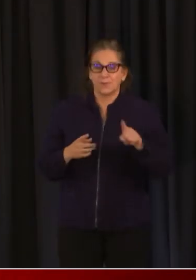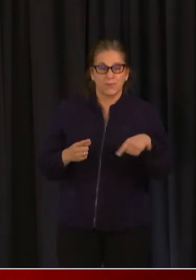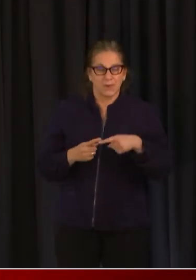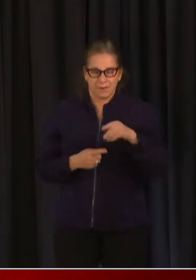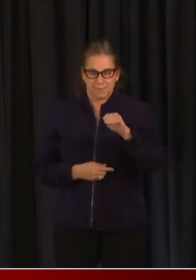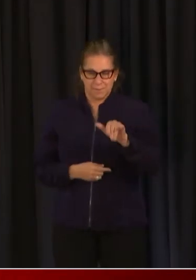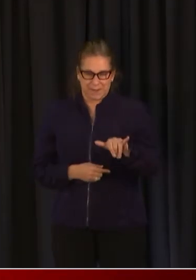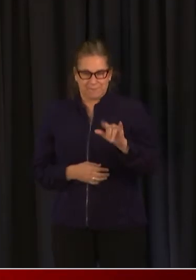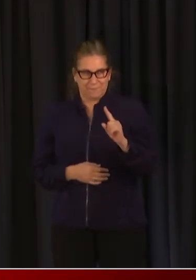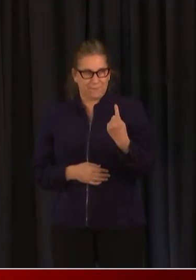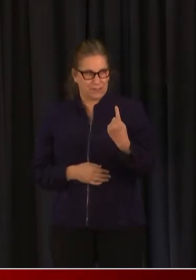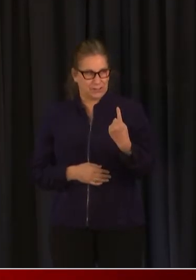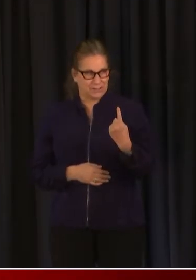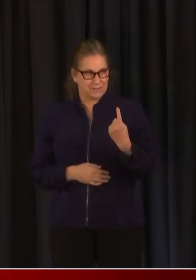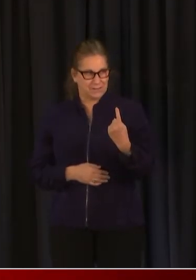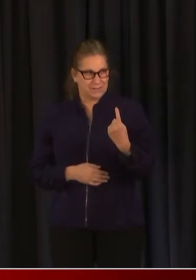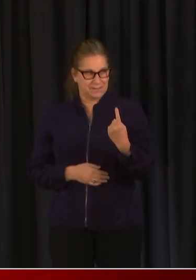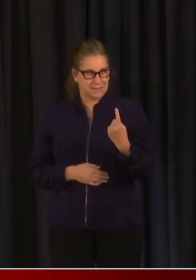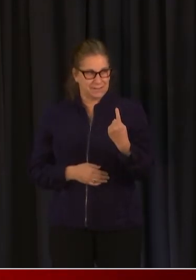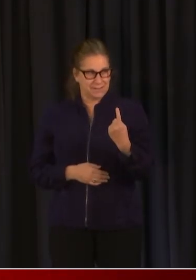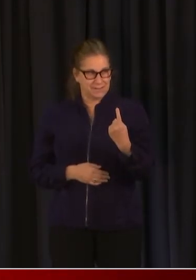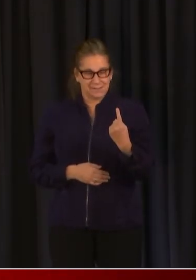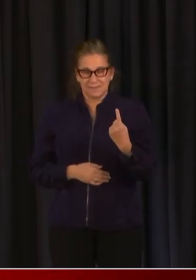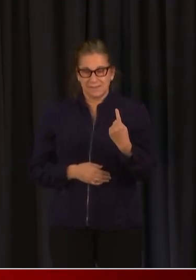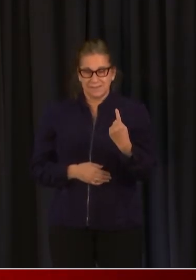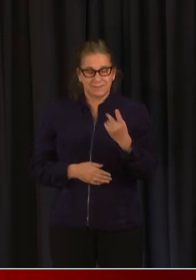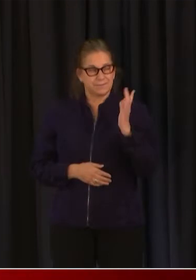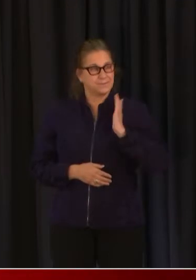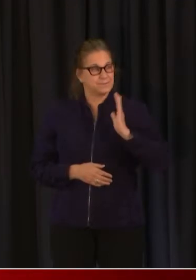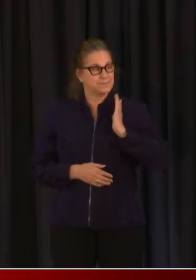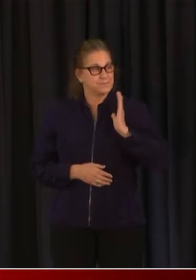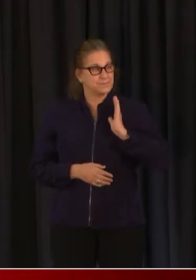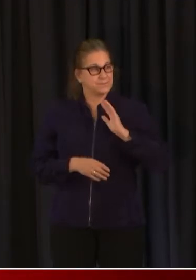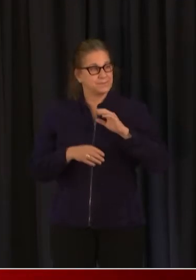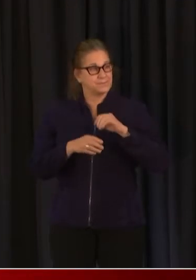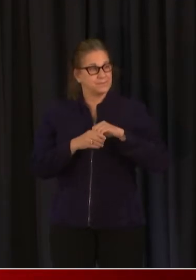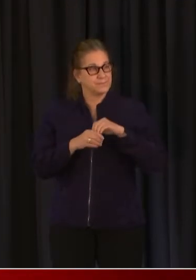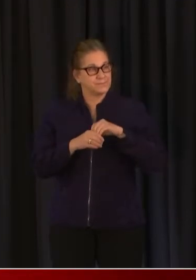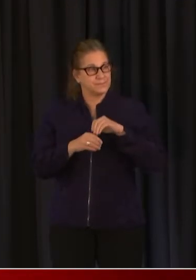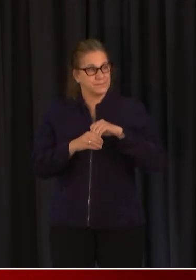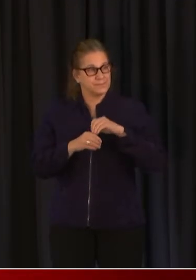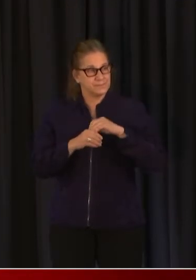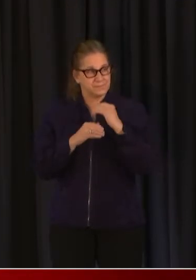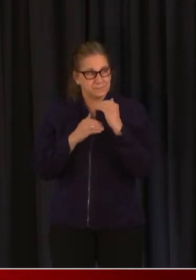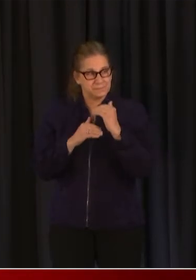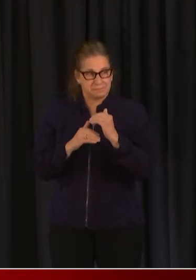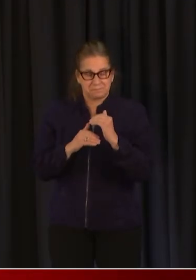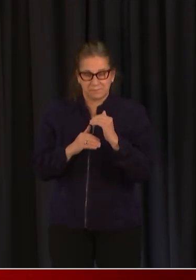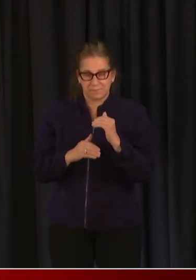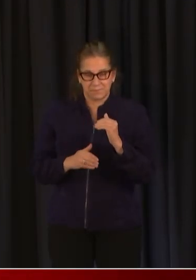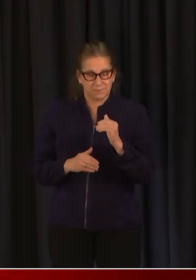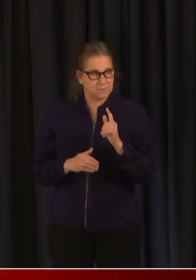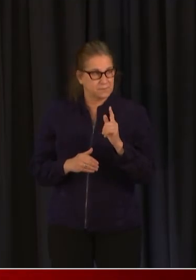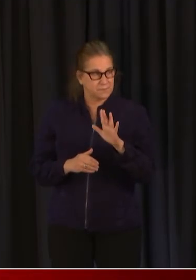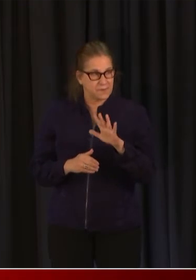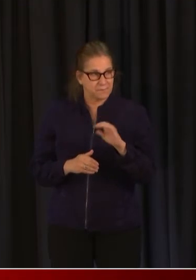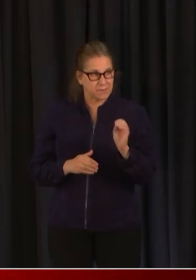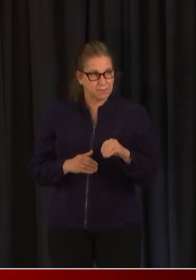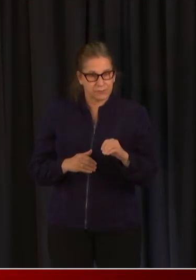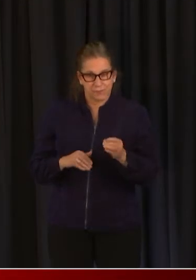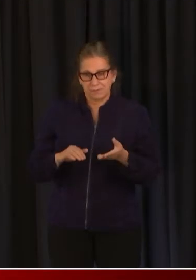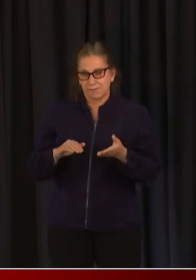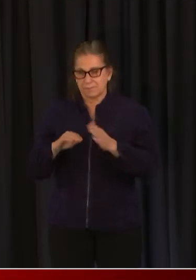1st. So let's go to the next to talk a little bit about those. And